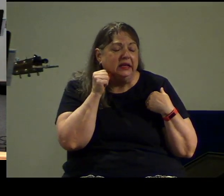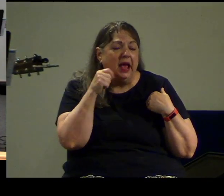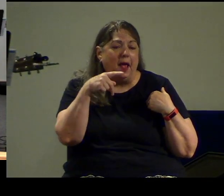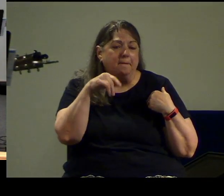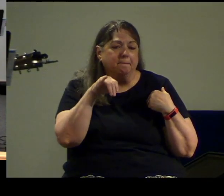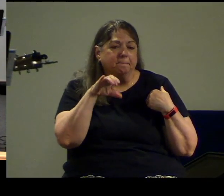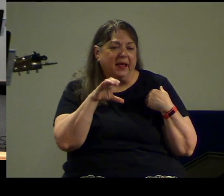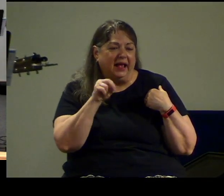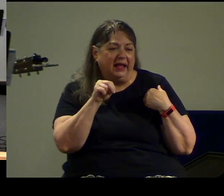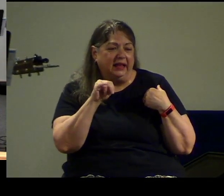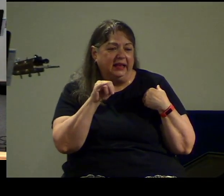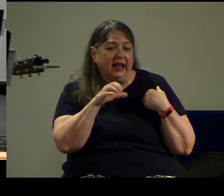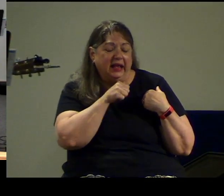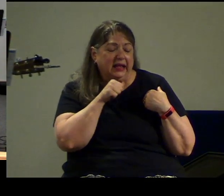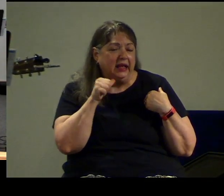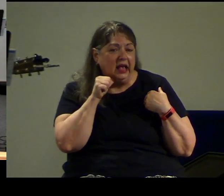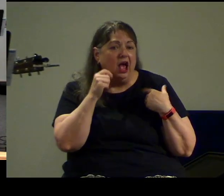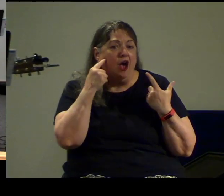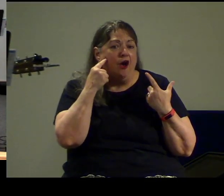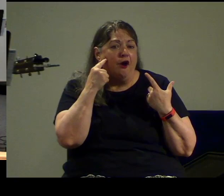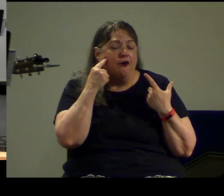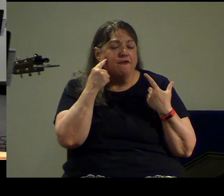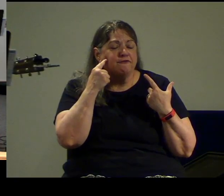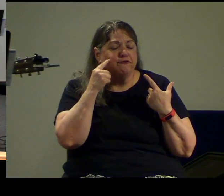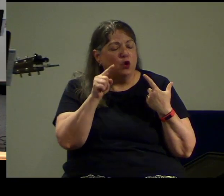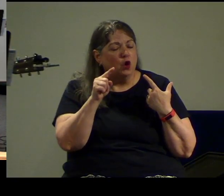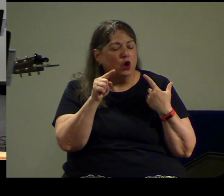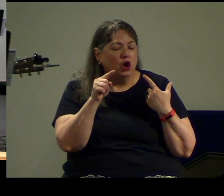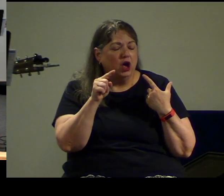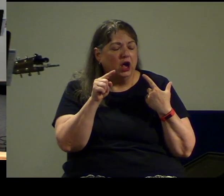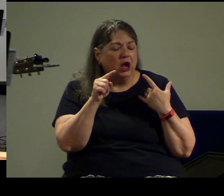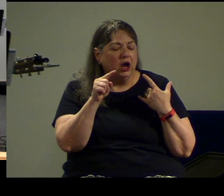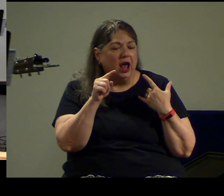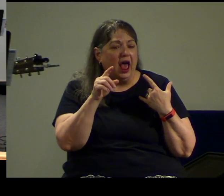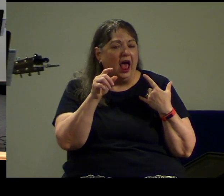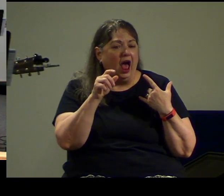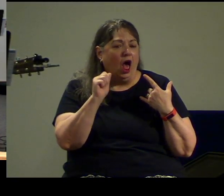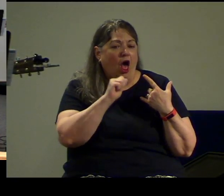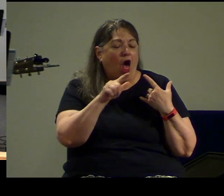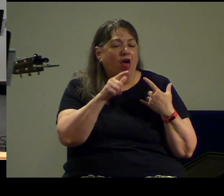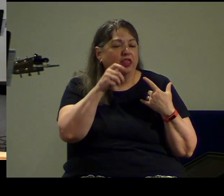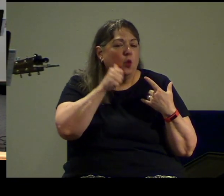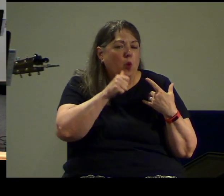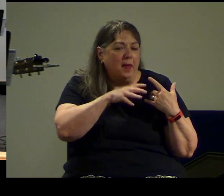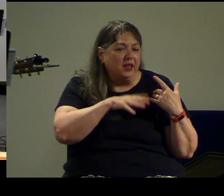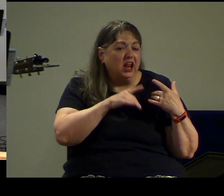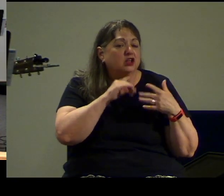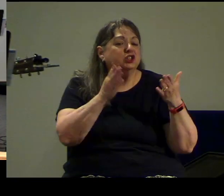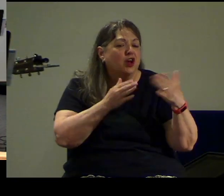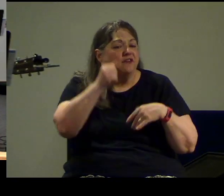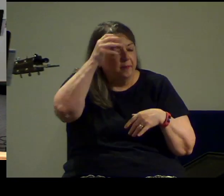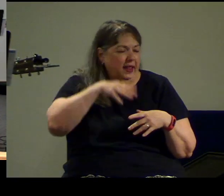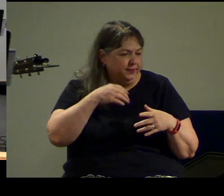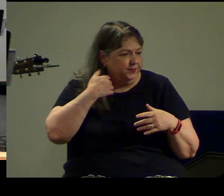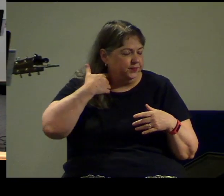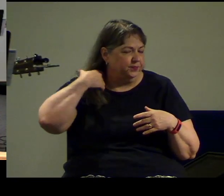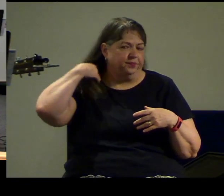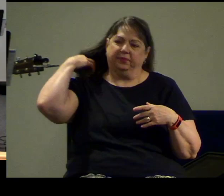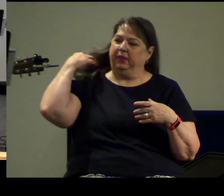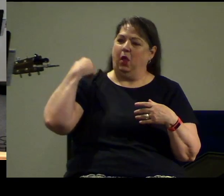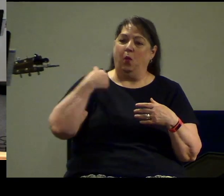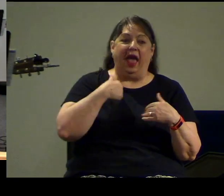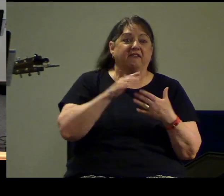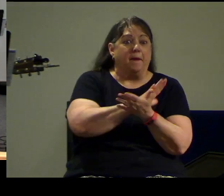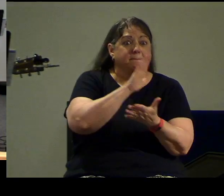Eileen talked about it last week. And she asked me, because they are away, to pass around this sign-up sheet. We do